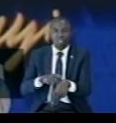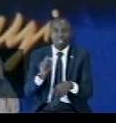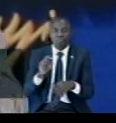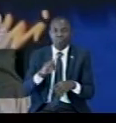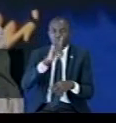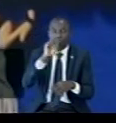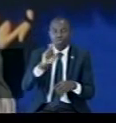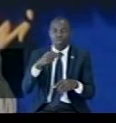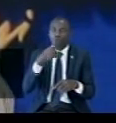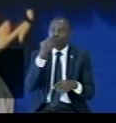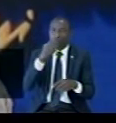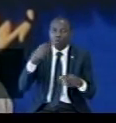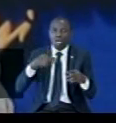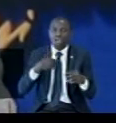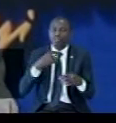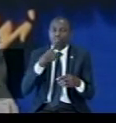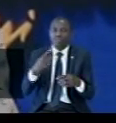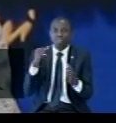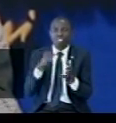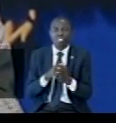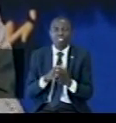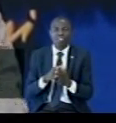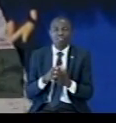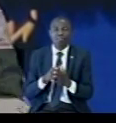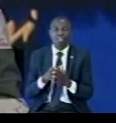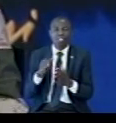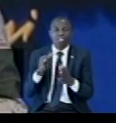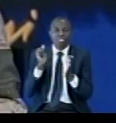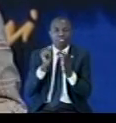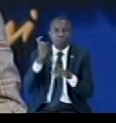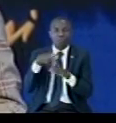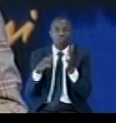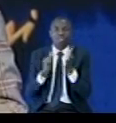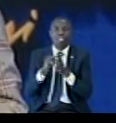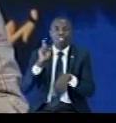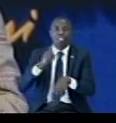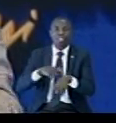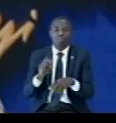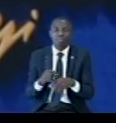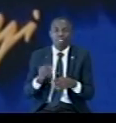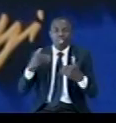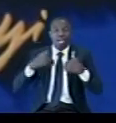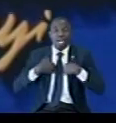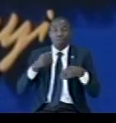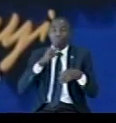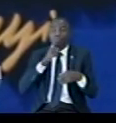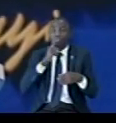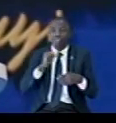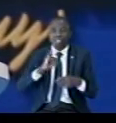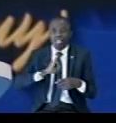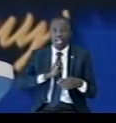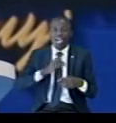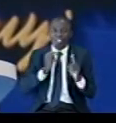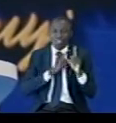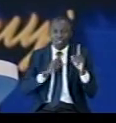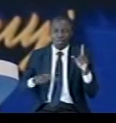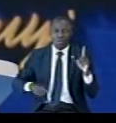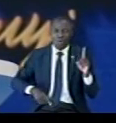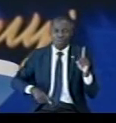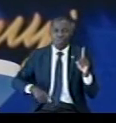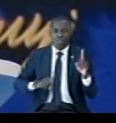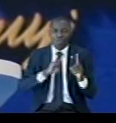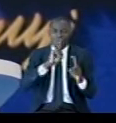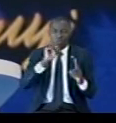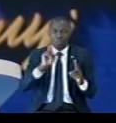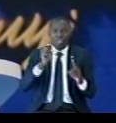Who has told it from that time? Am not I the Lord? And